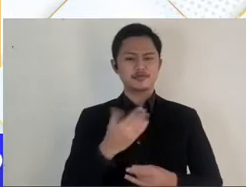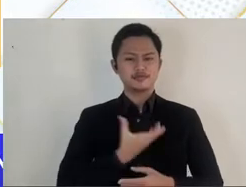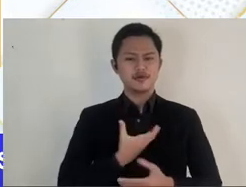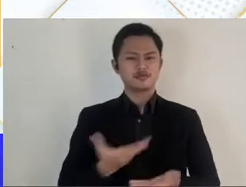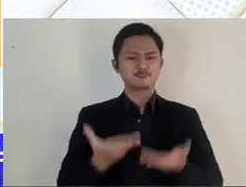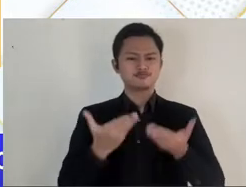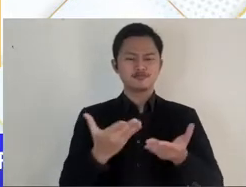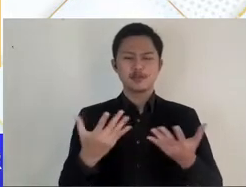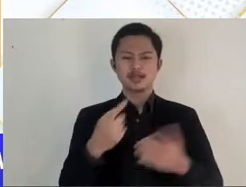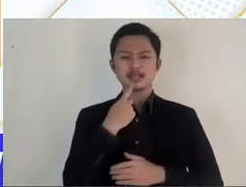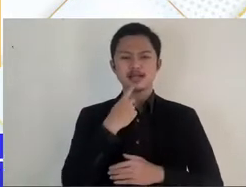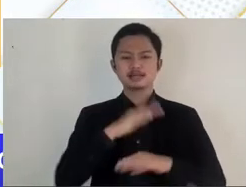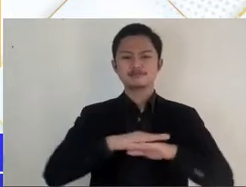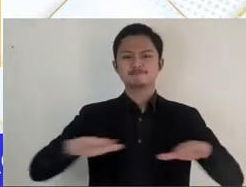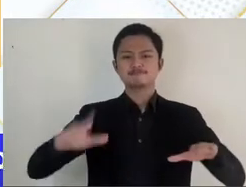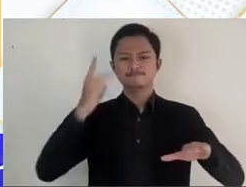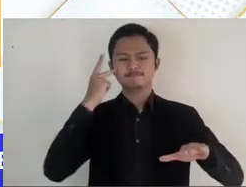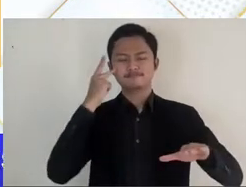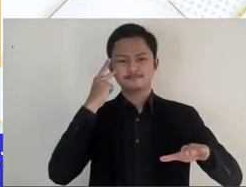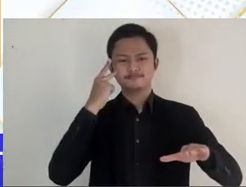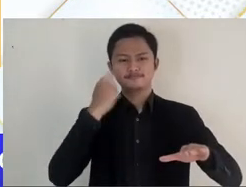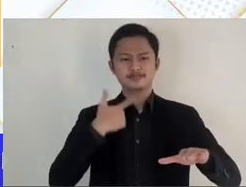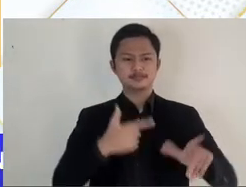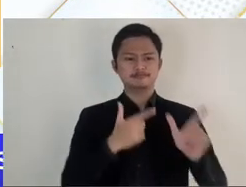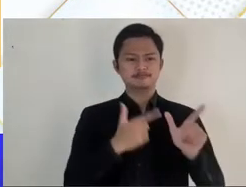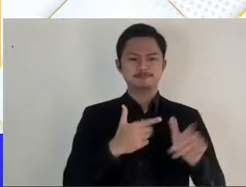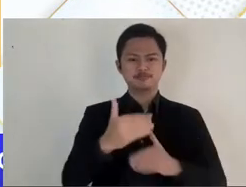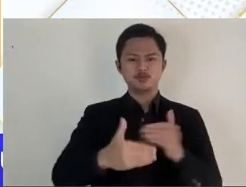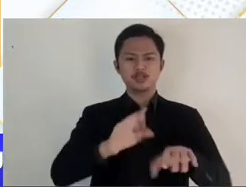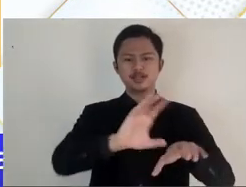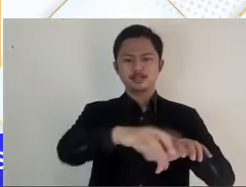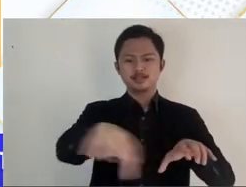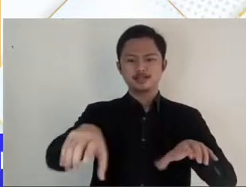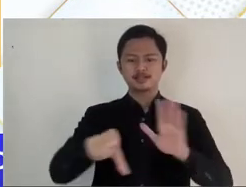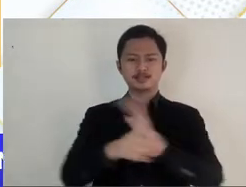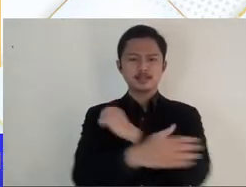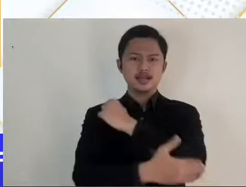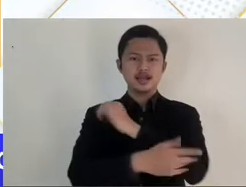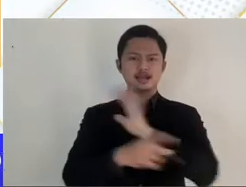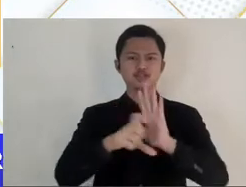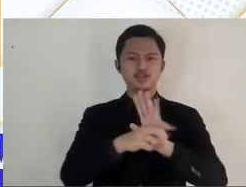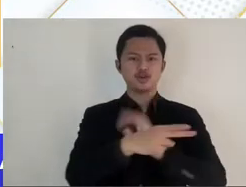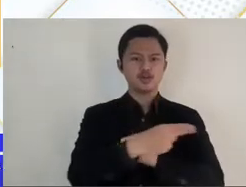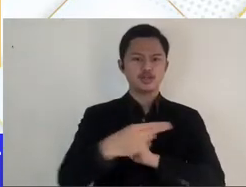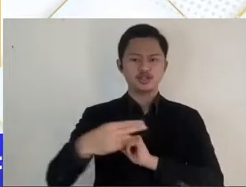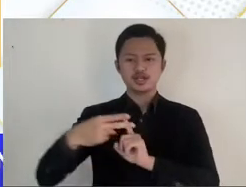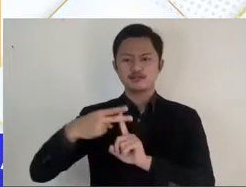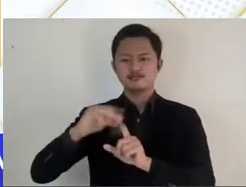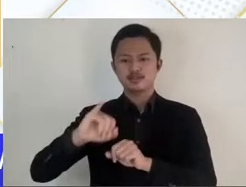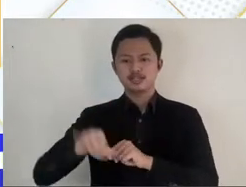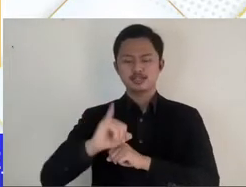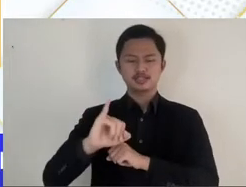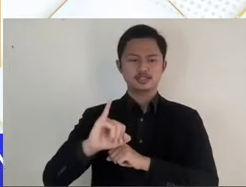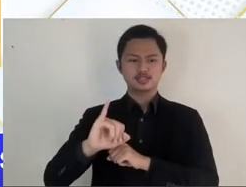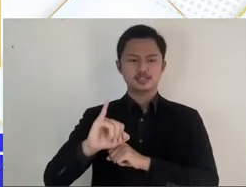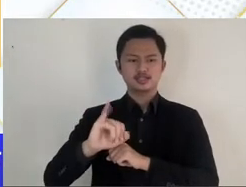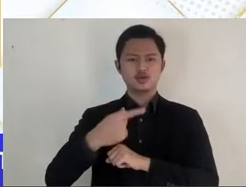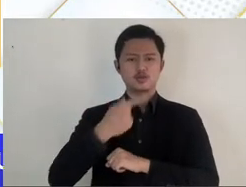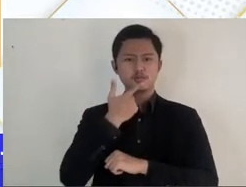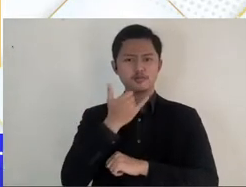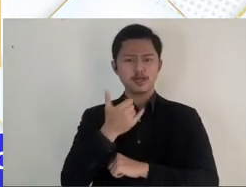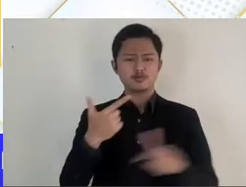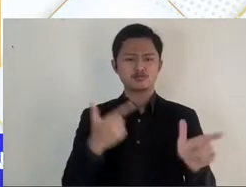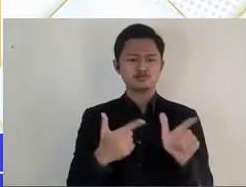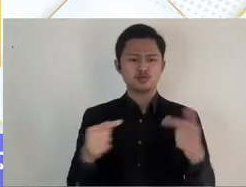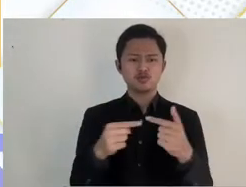how peacekeeping impacts on civil-military relations in countries like Indonesia and Fiji. You know, when I say civil-military relations, what I'm really